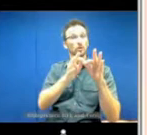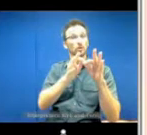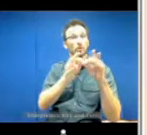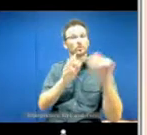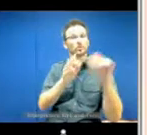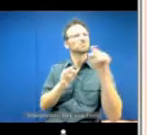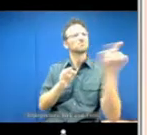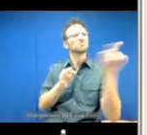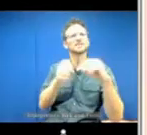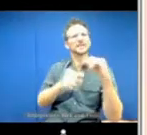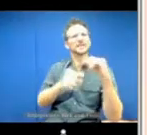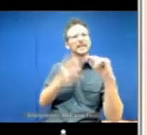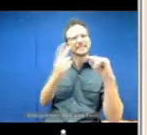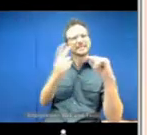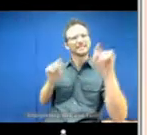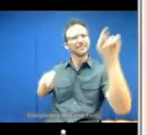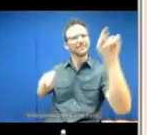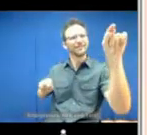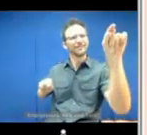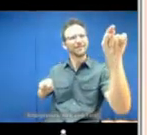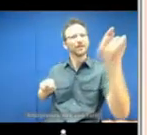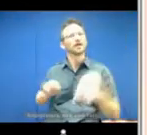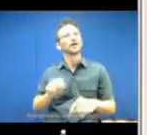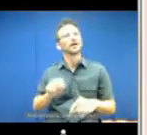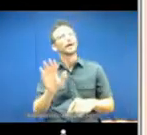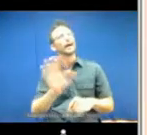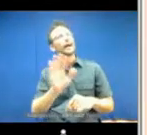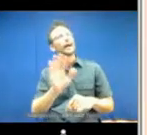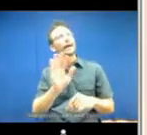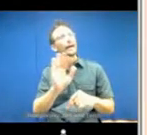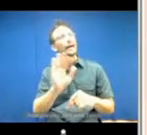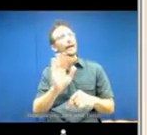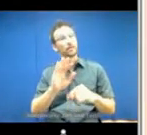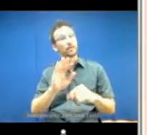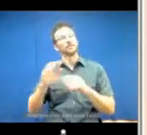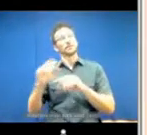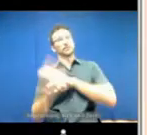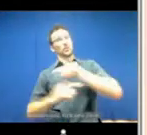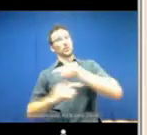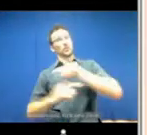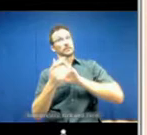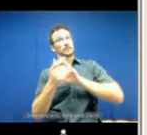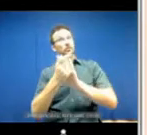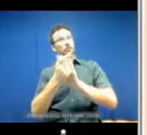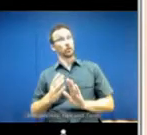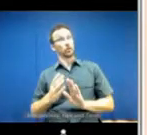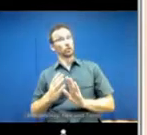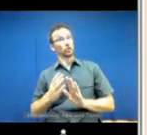The deposing attorney is not out of the sightline of the proceedings interpreters.